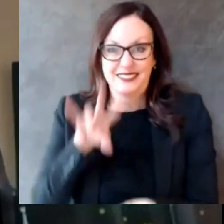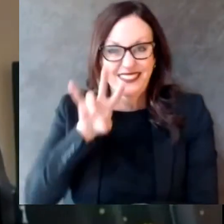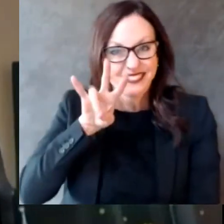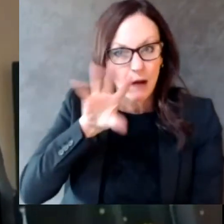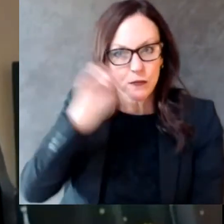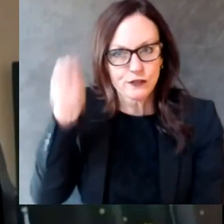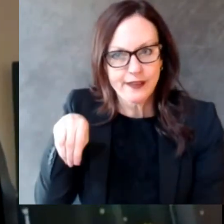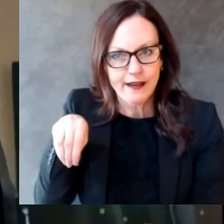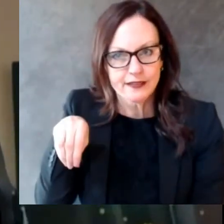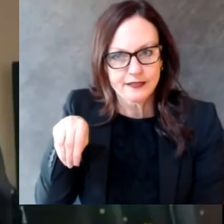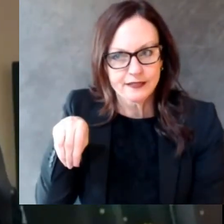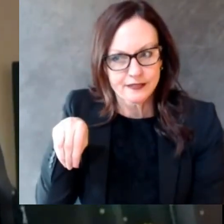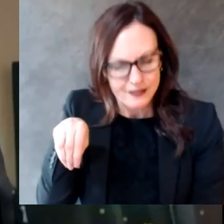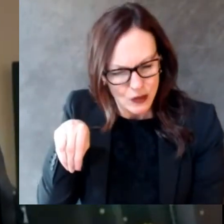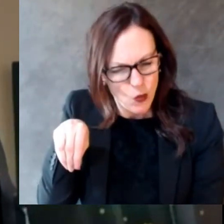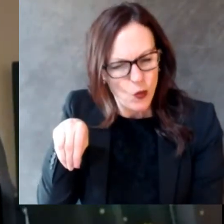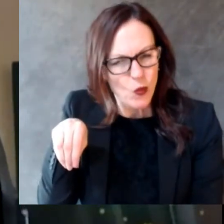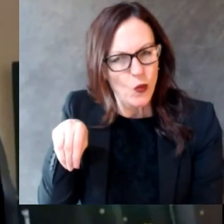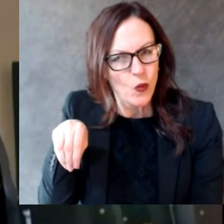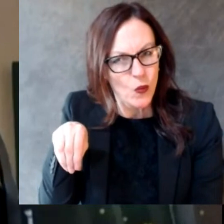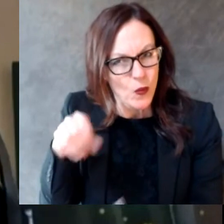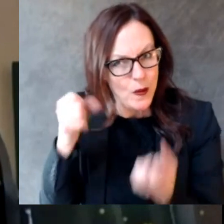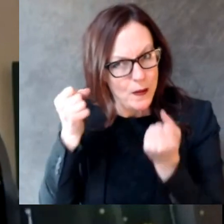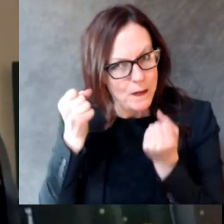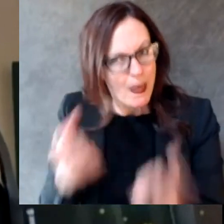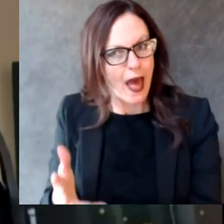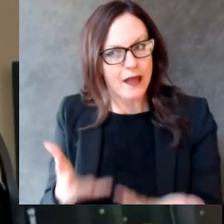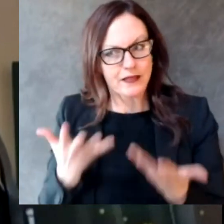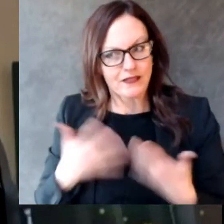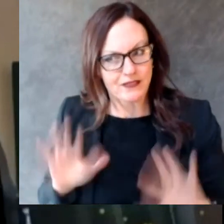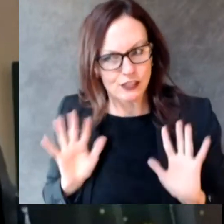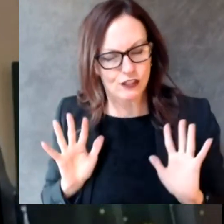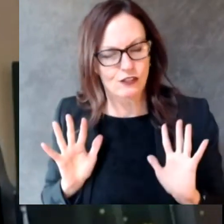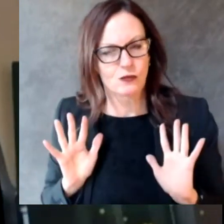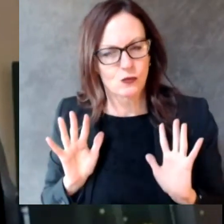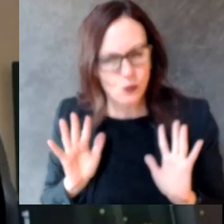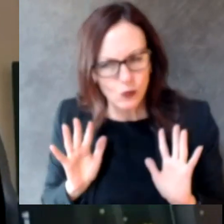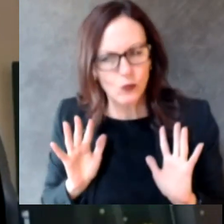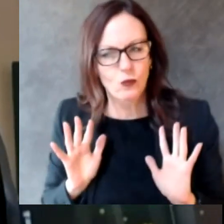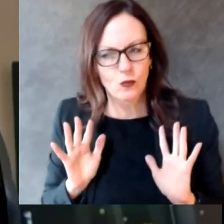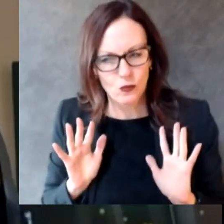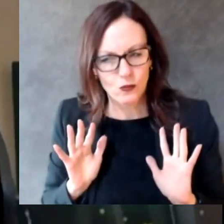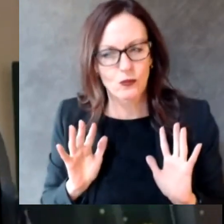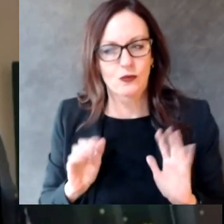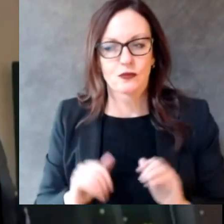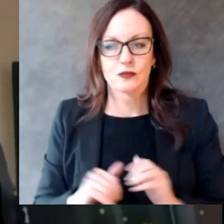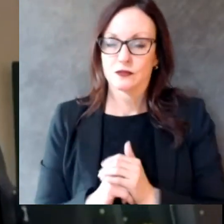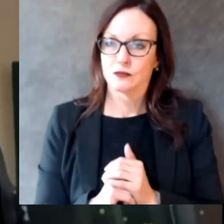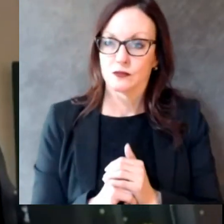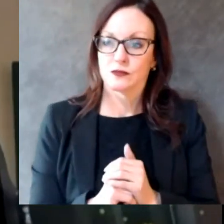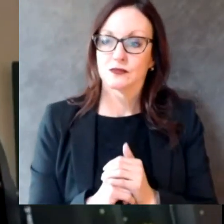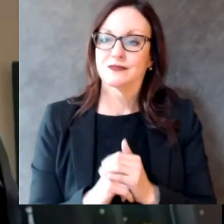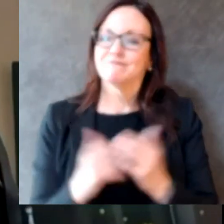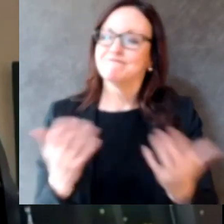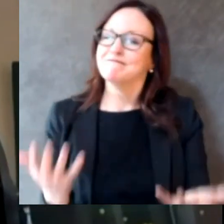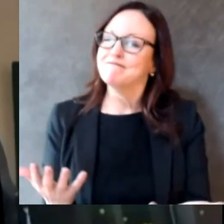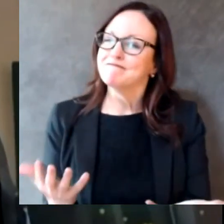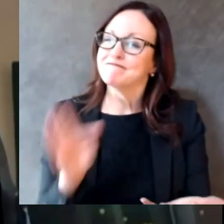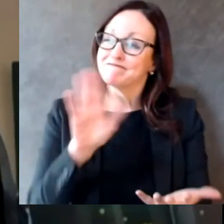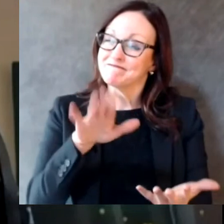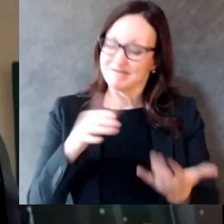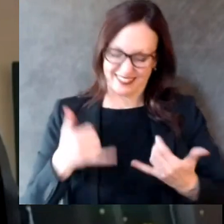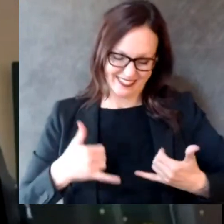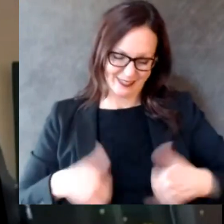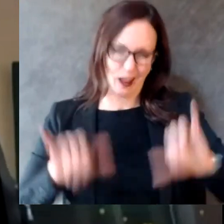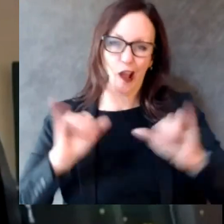us recommit. Recommit to preventing more cases and more deaths. Recommit to remembering